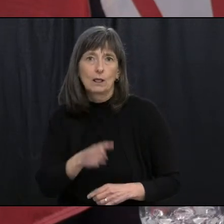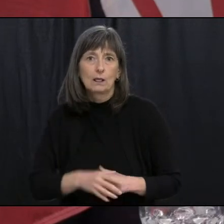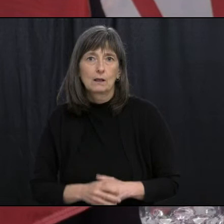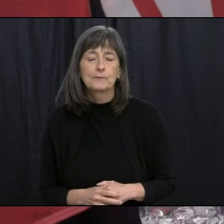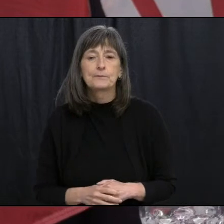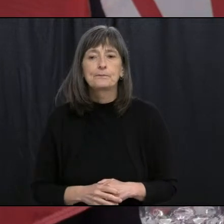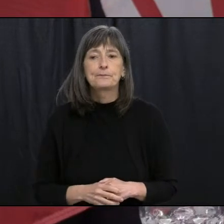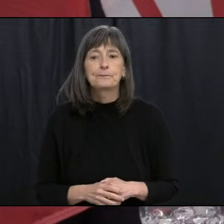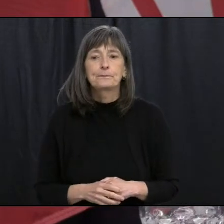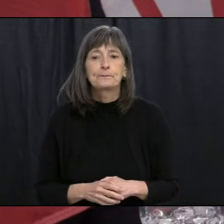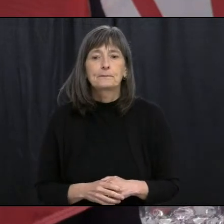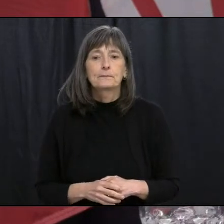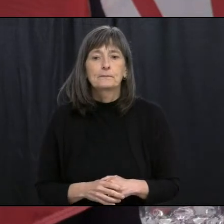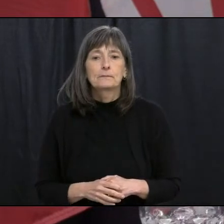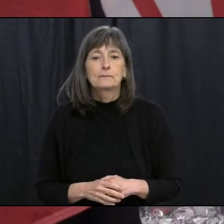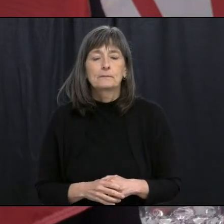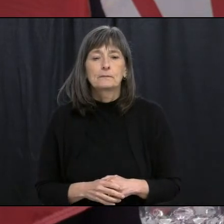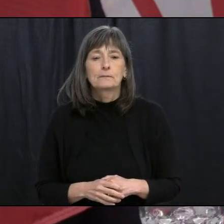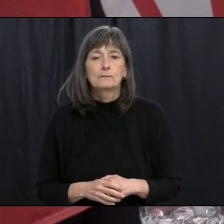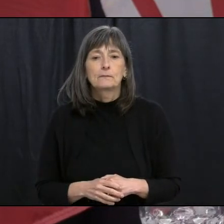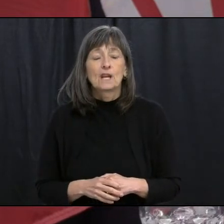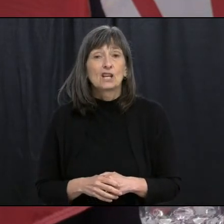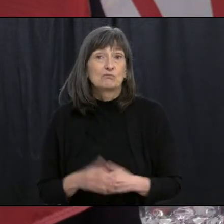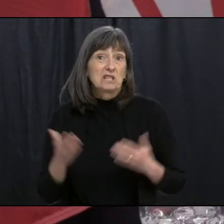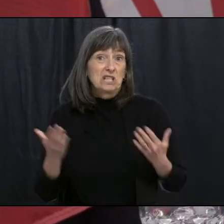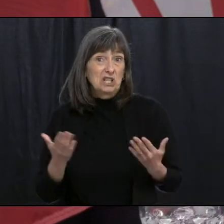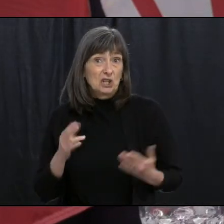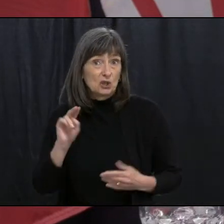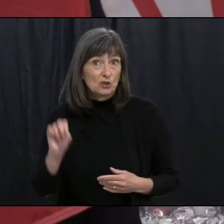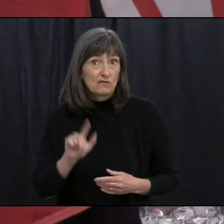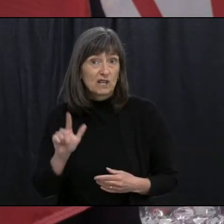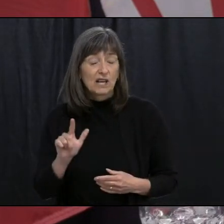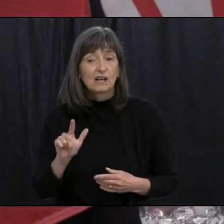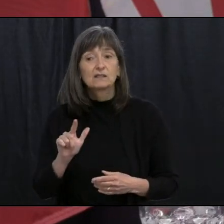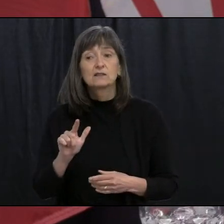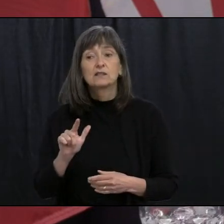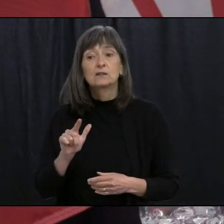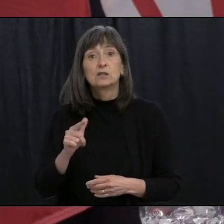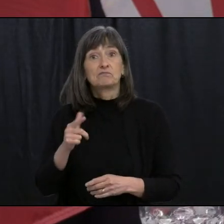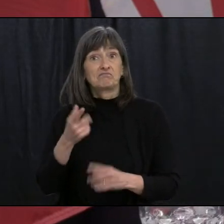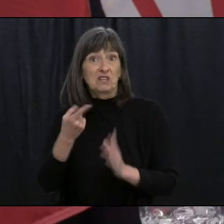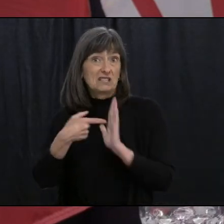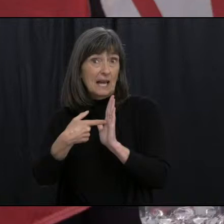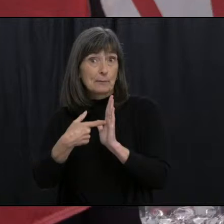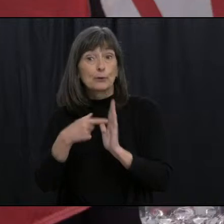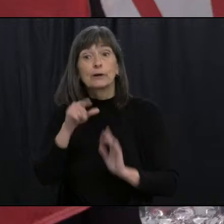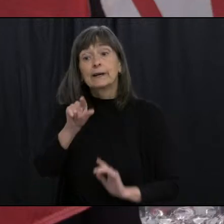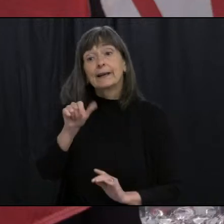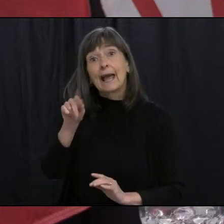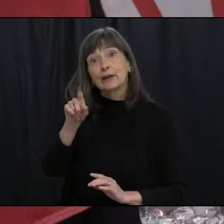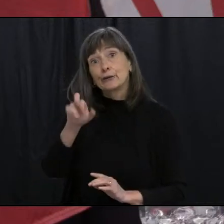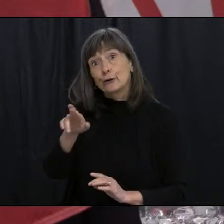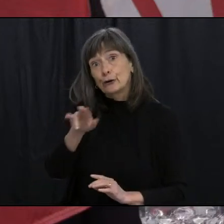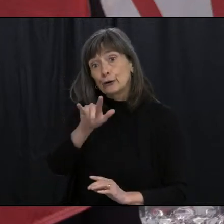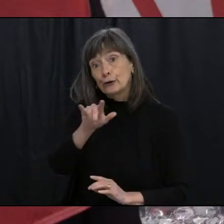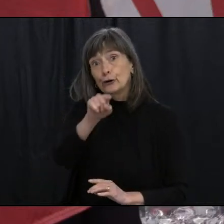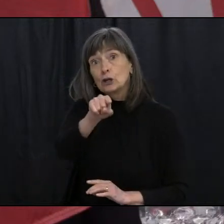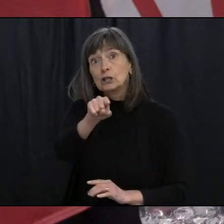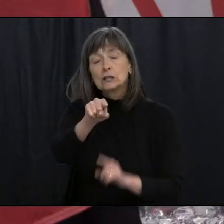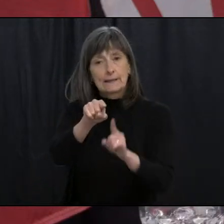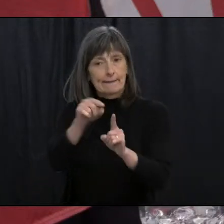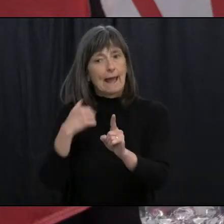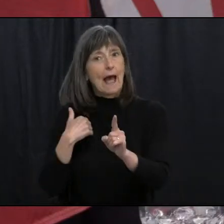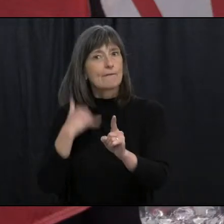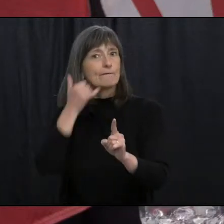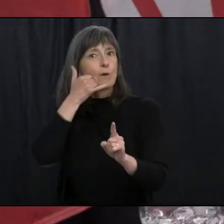of my understanding on a local level, the clinics, for example, in Gander, they have a short list of telephone